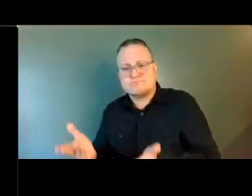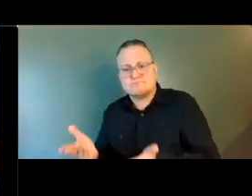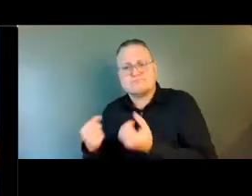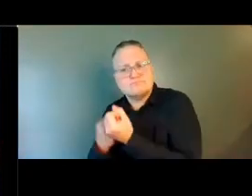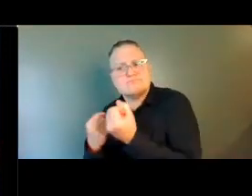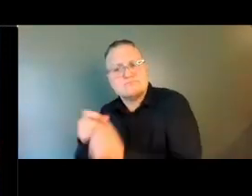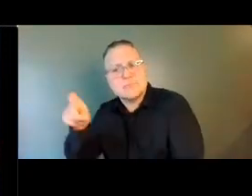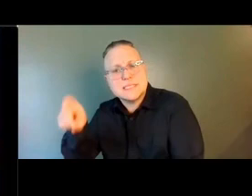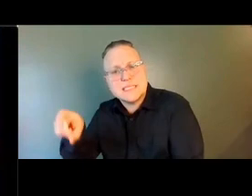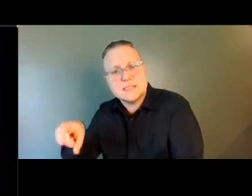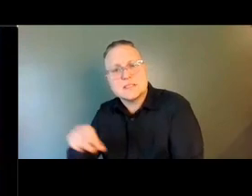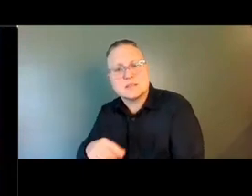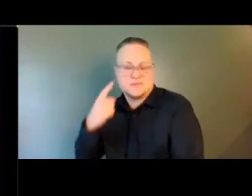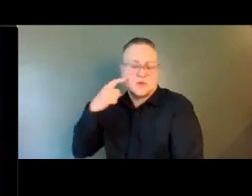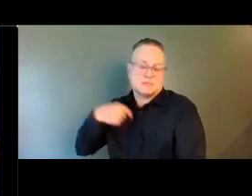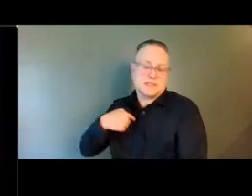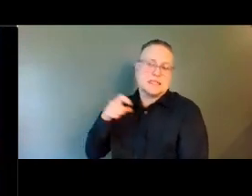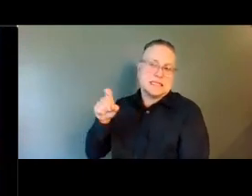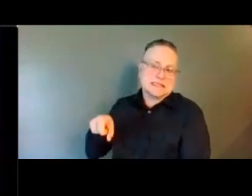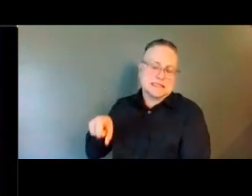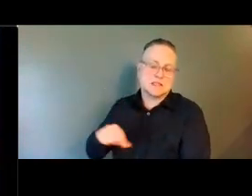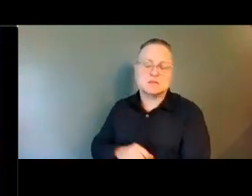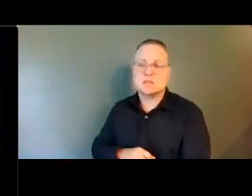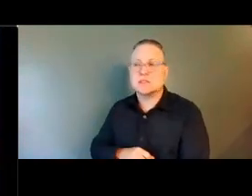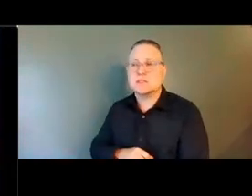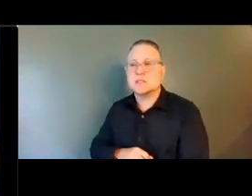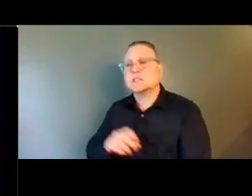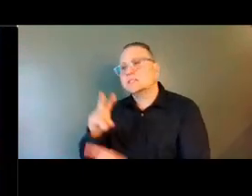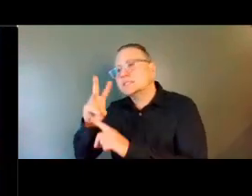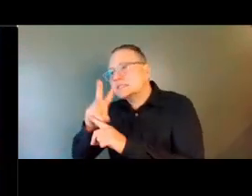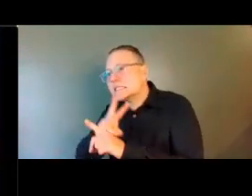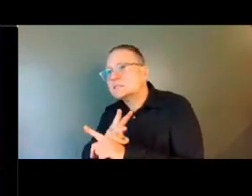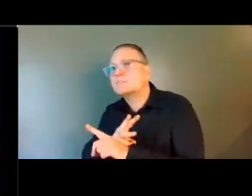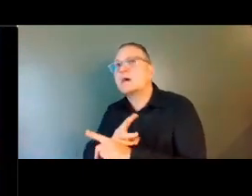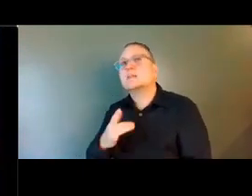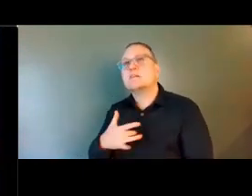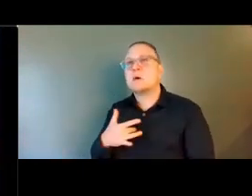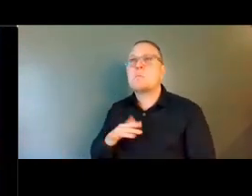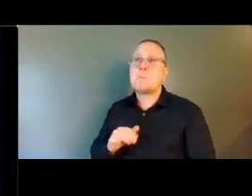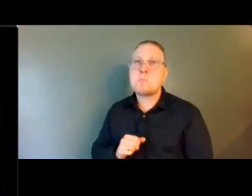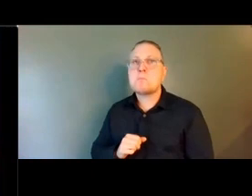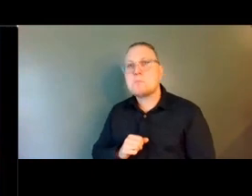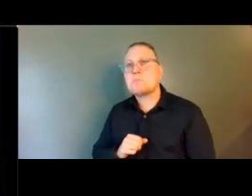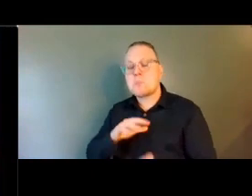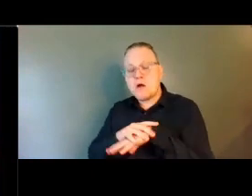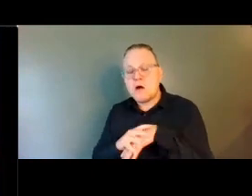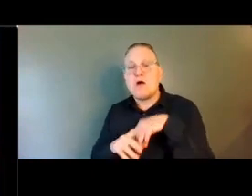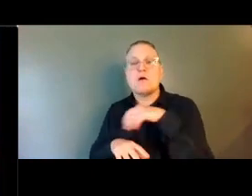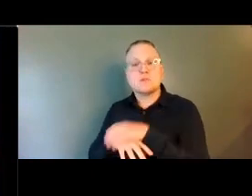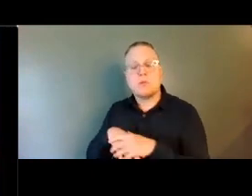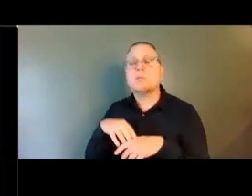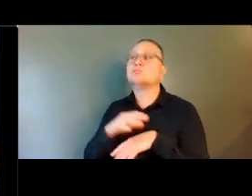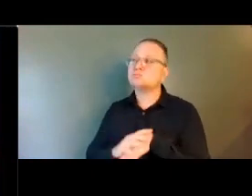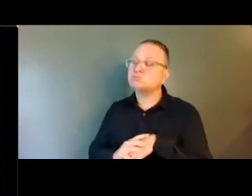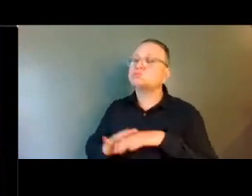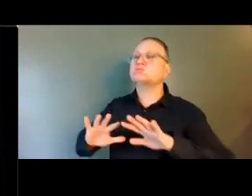but before long, I started feeling much more comfortable being around other people that were experiencing the same thing as